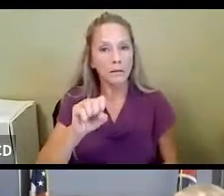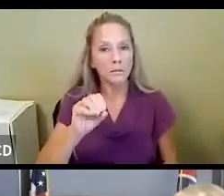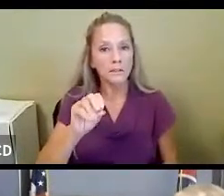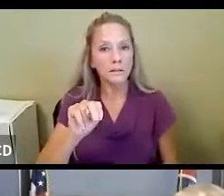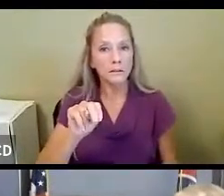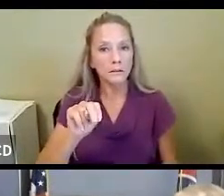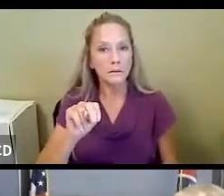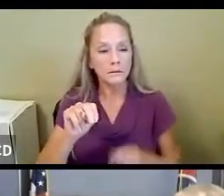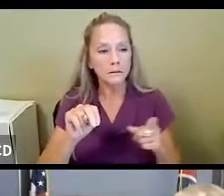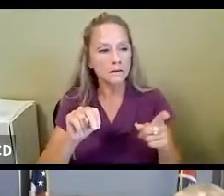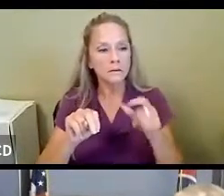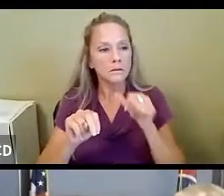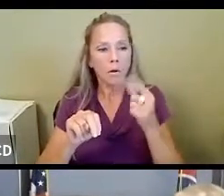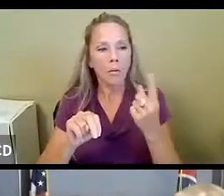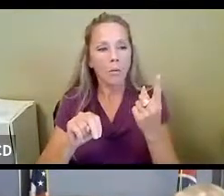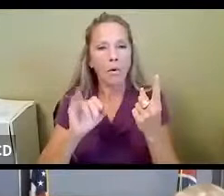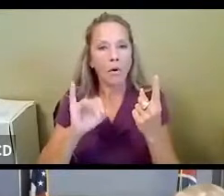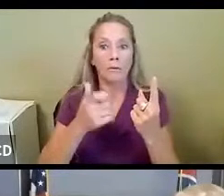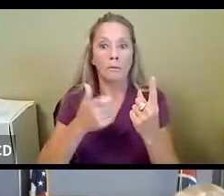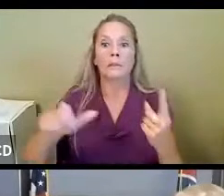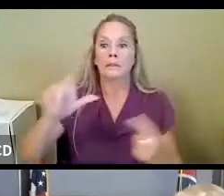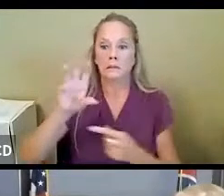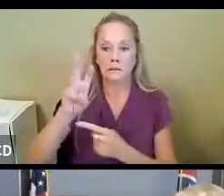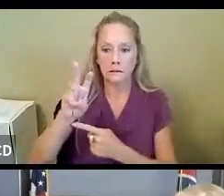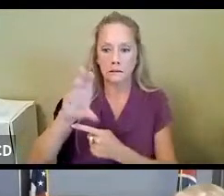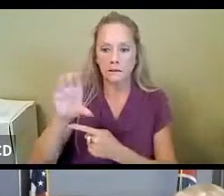6 counties that has their own